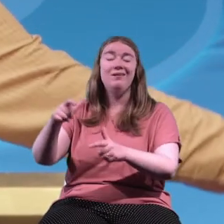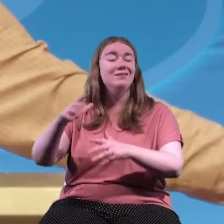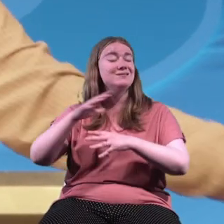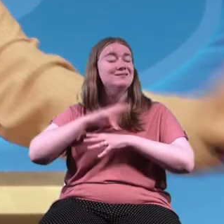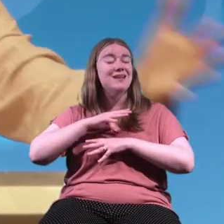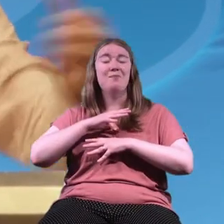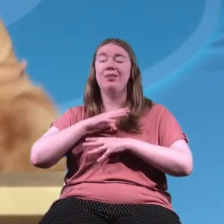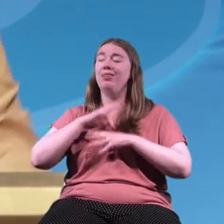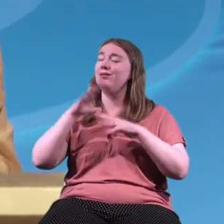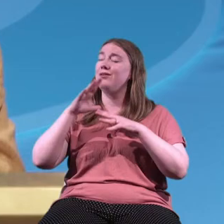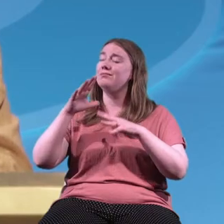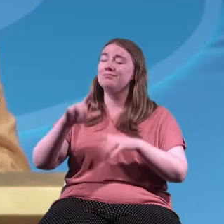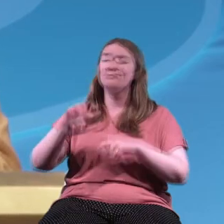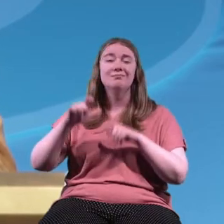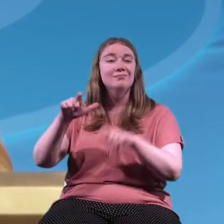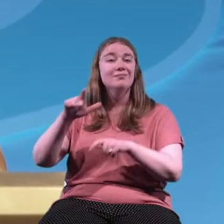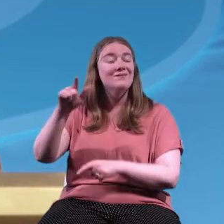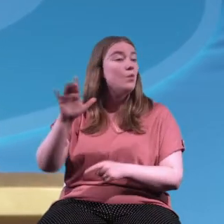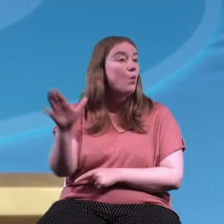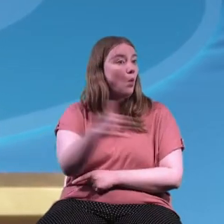for all who come to Christ.